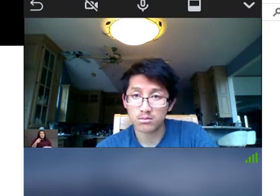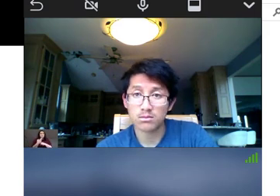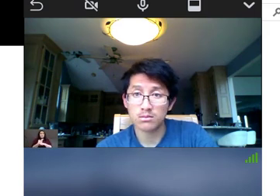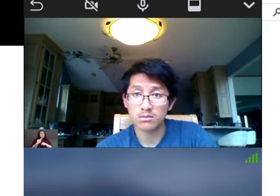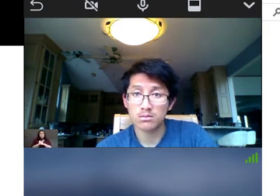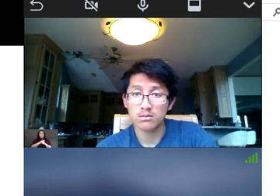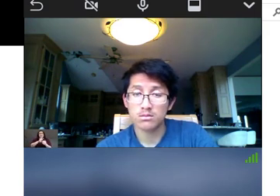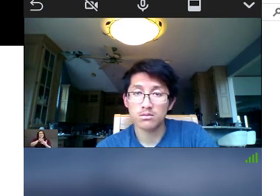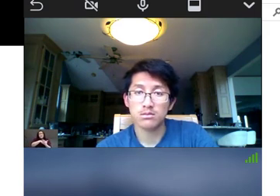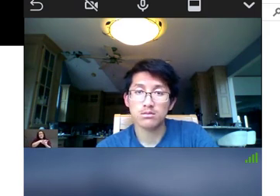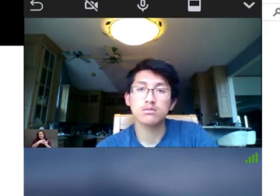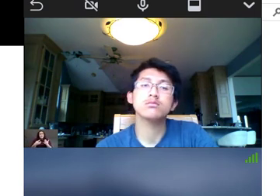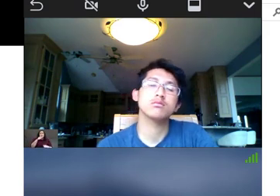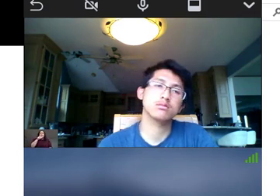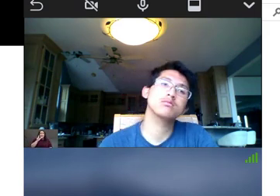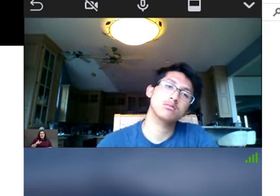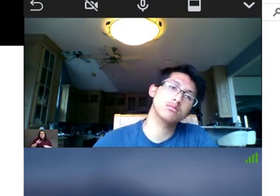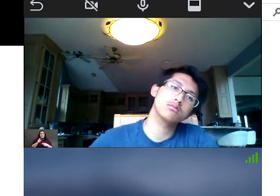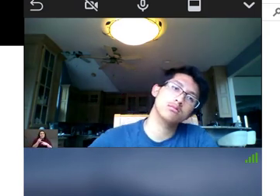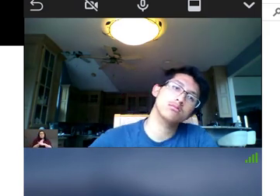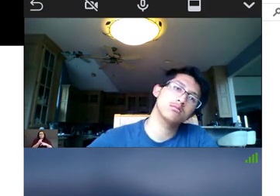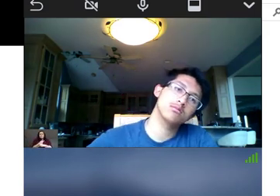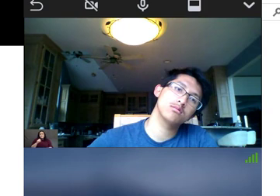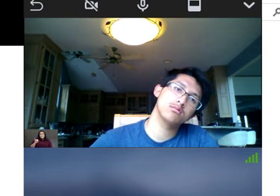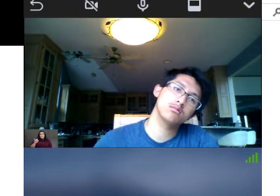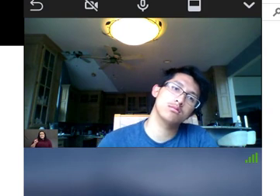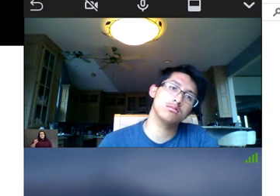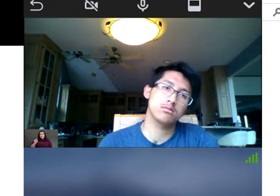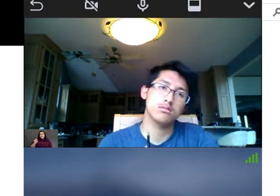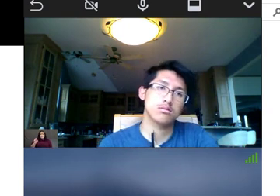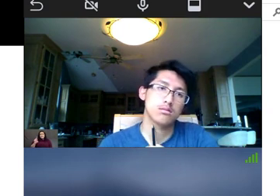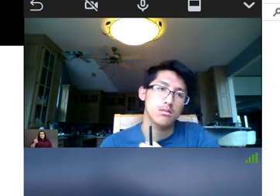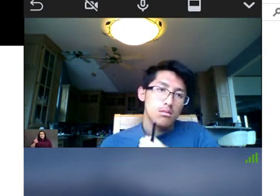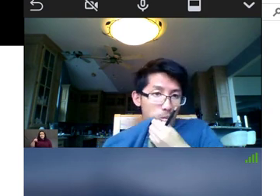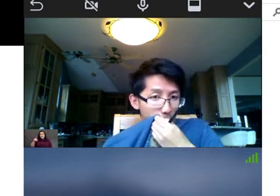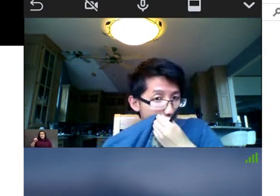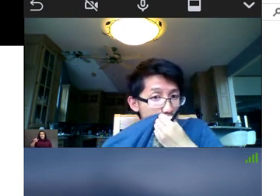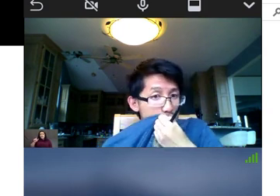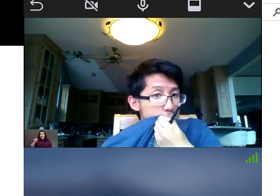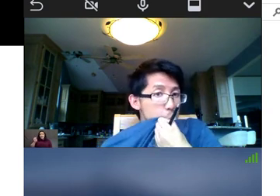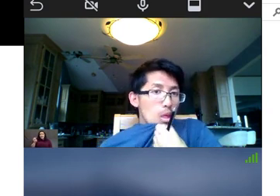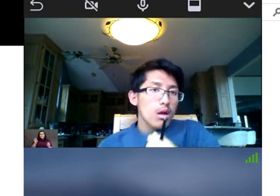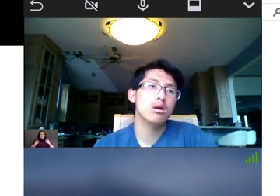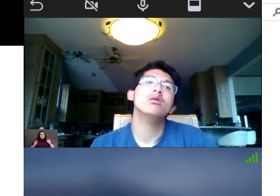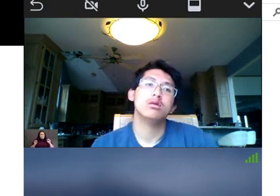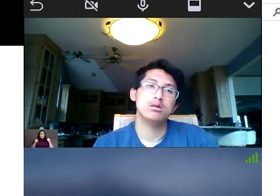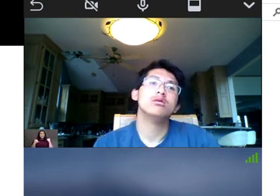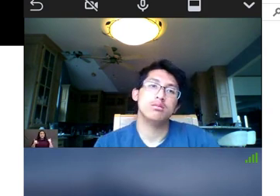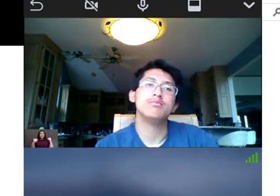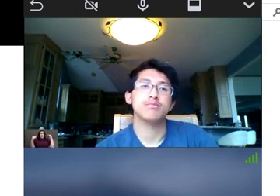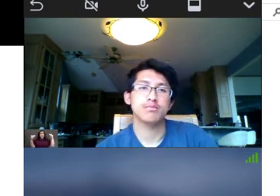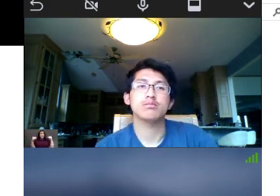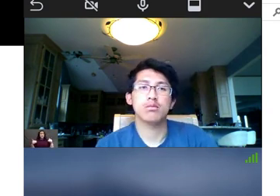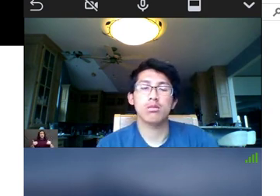So now we're going to use those properties to figure out if the flow is laminar or turbulent.